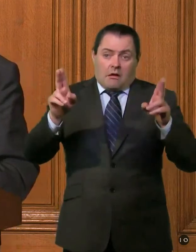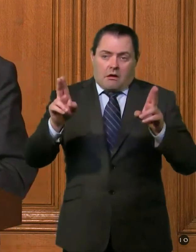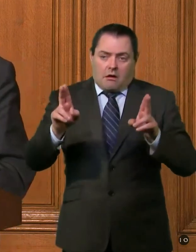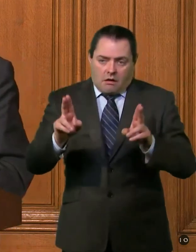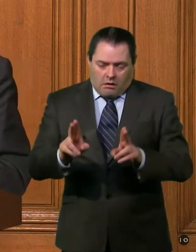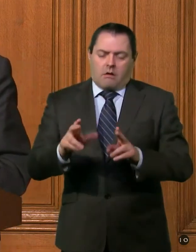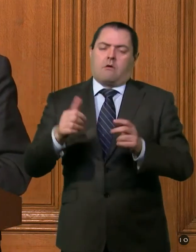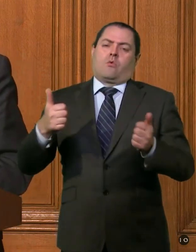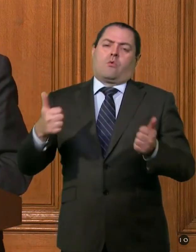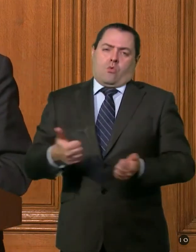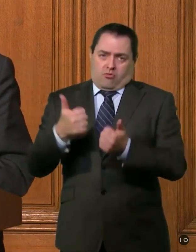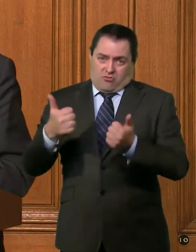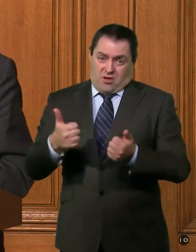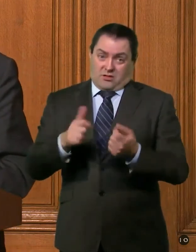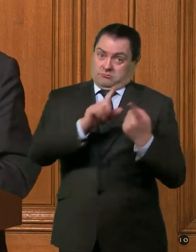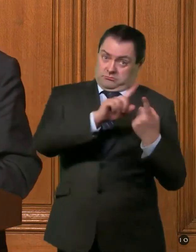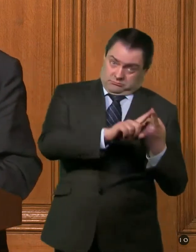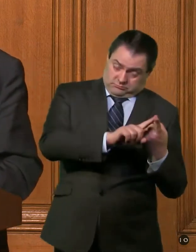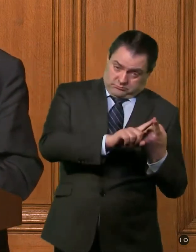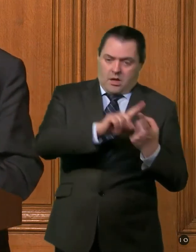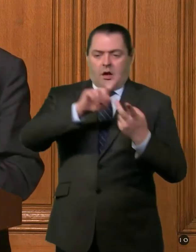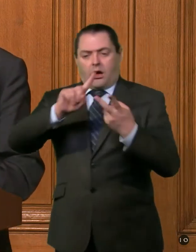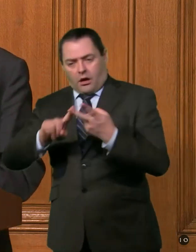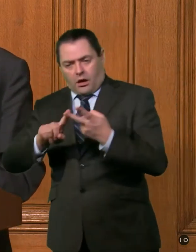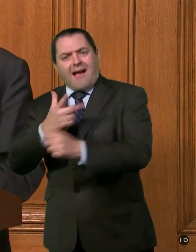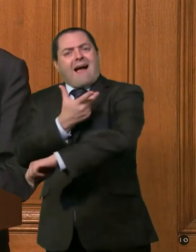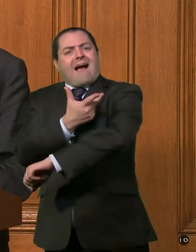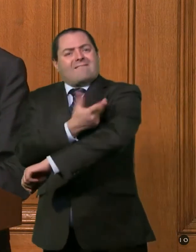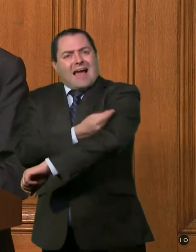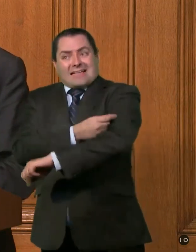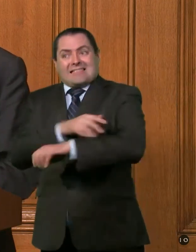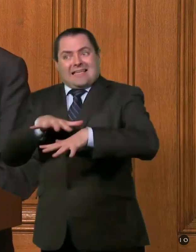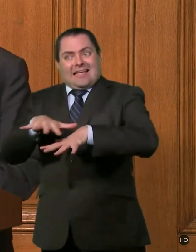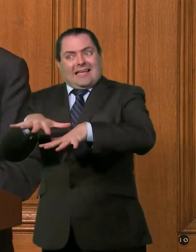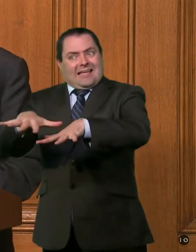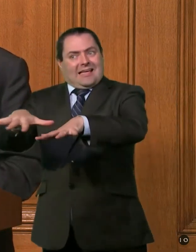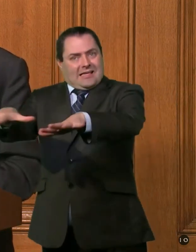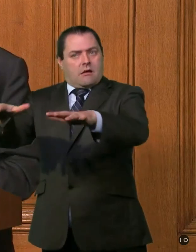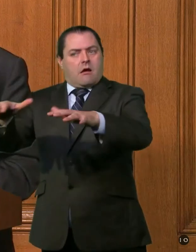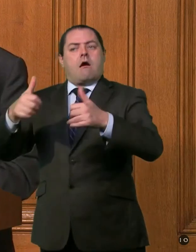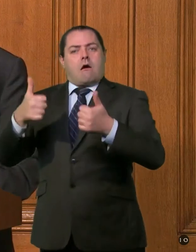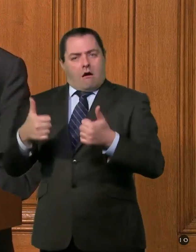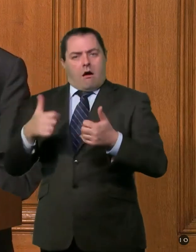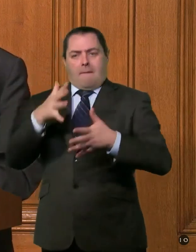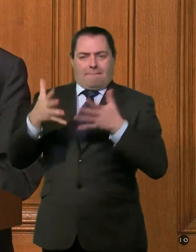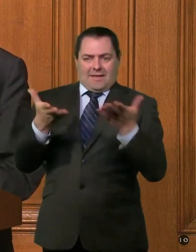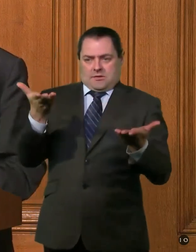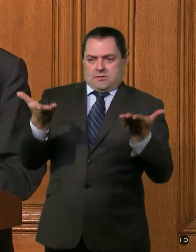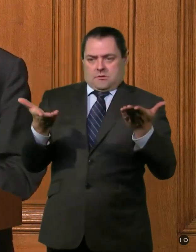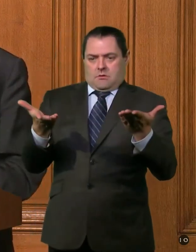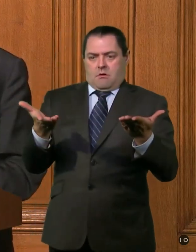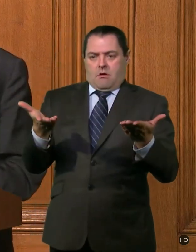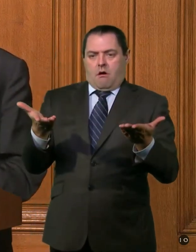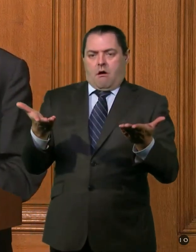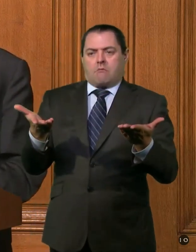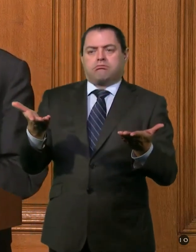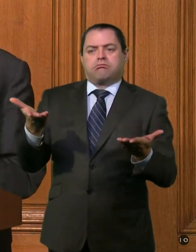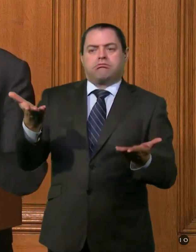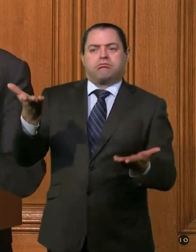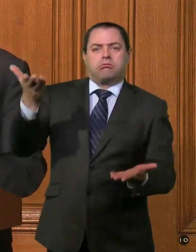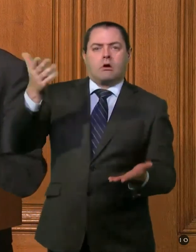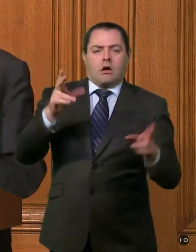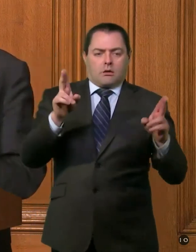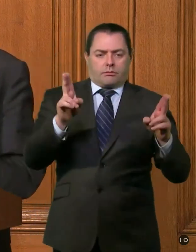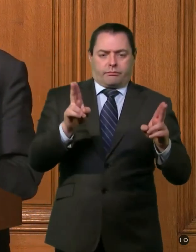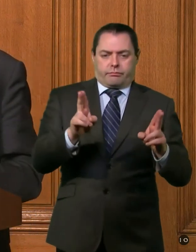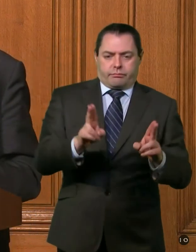this changing, as the Prime Minister has said, and the vaccine programme should start to kick in so we could see effects in the middle of February. But I want to remind